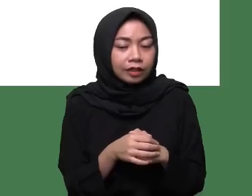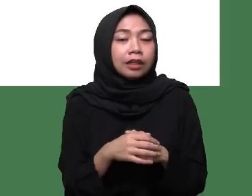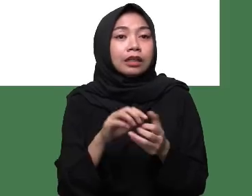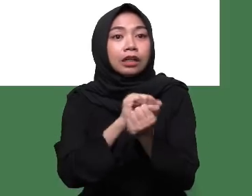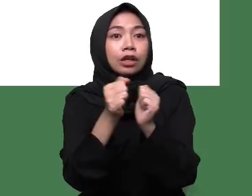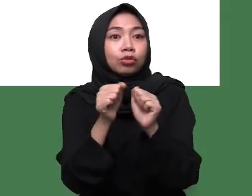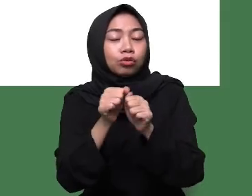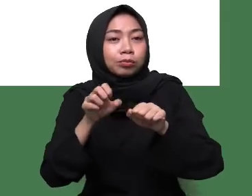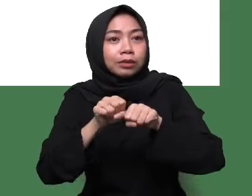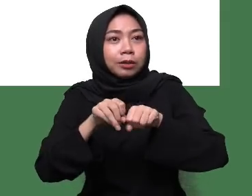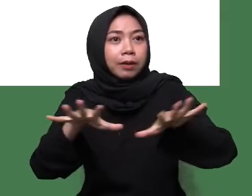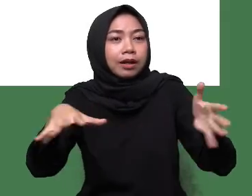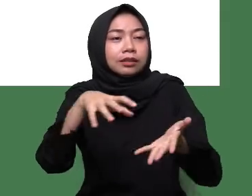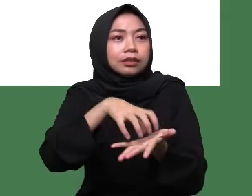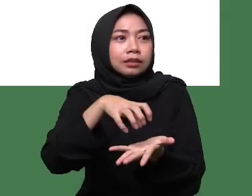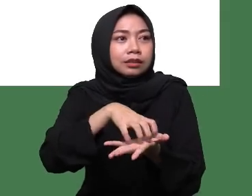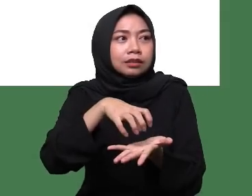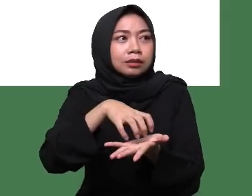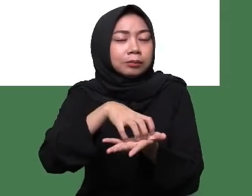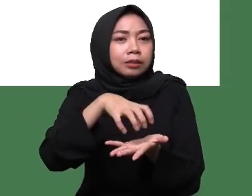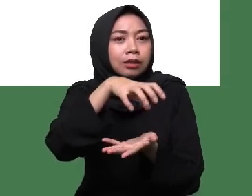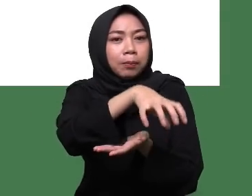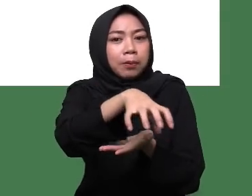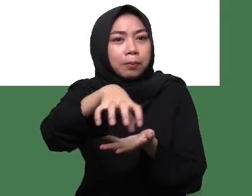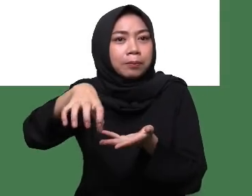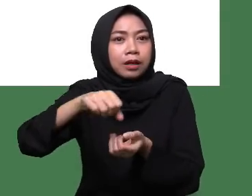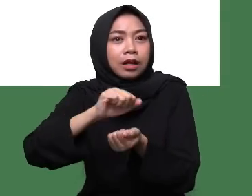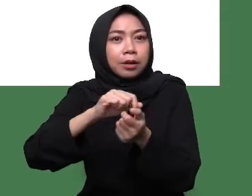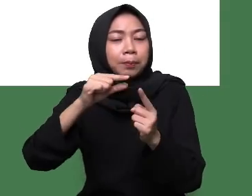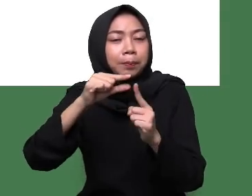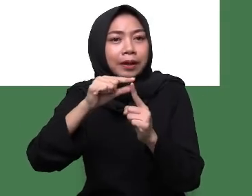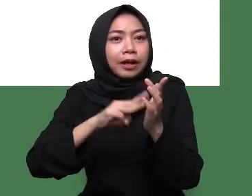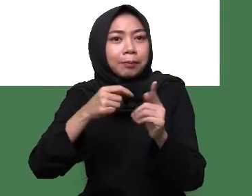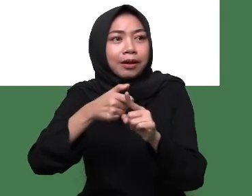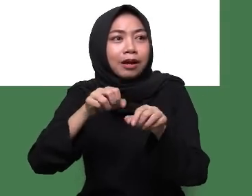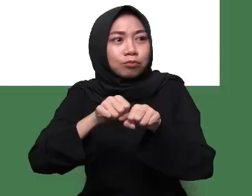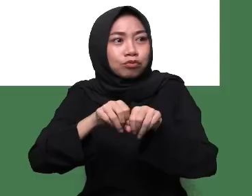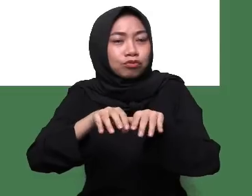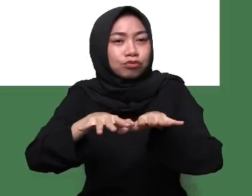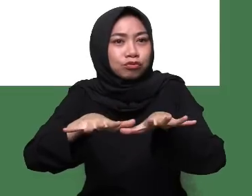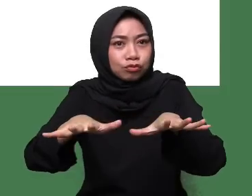especially in the provinces with the largest contributors of FMD confirmed cases,